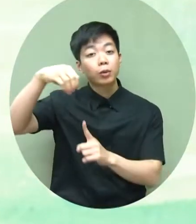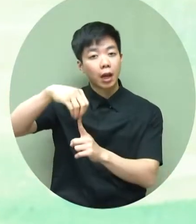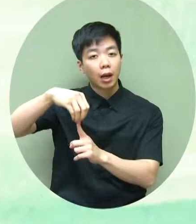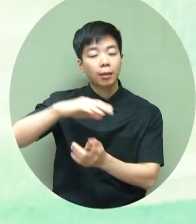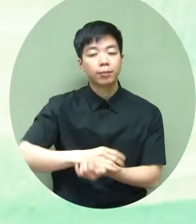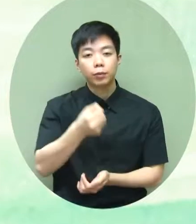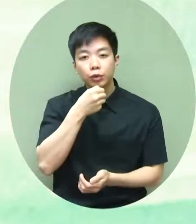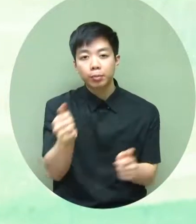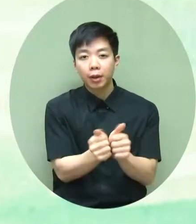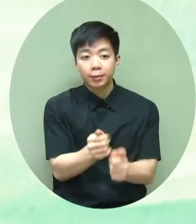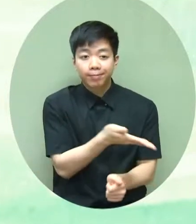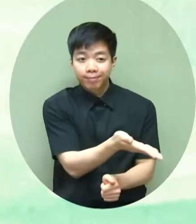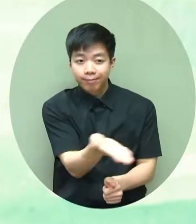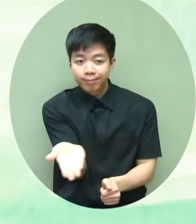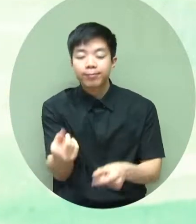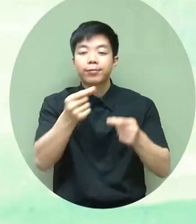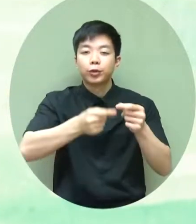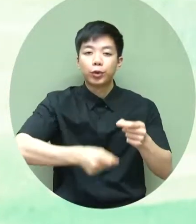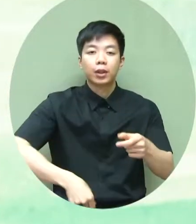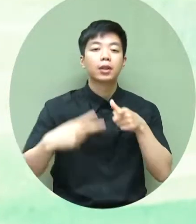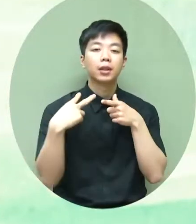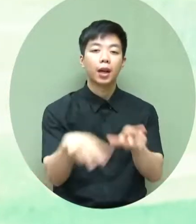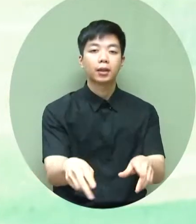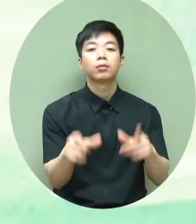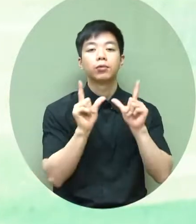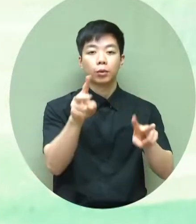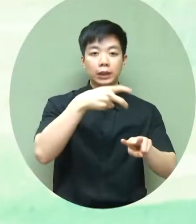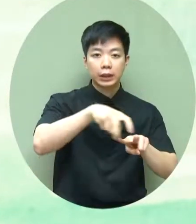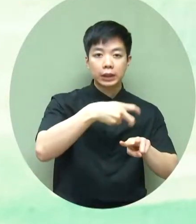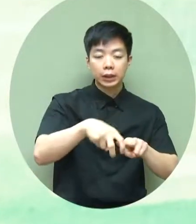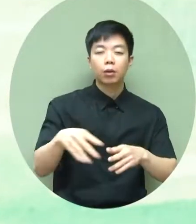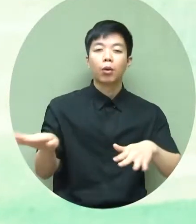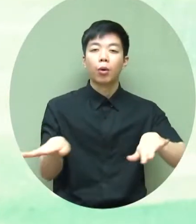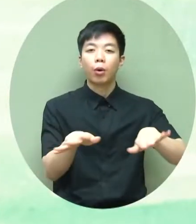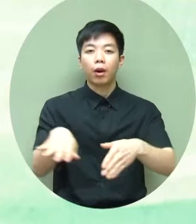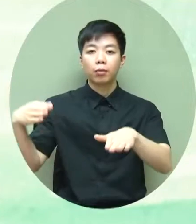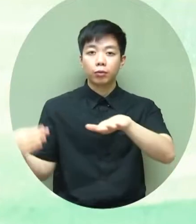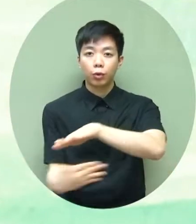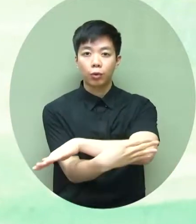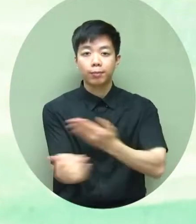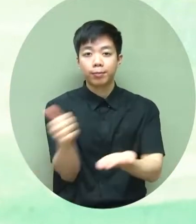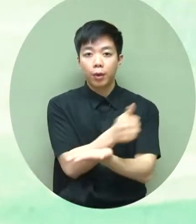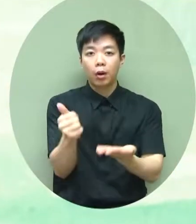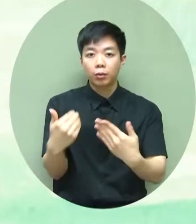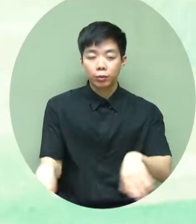than before. My colleagues will be at the Admiralty Station today to